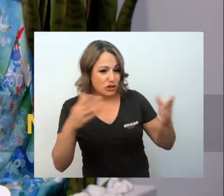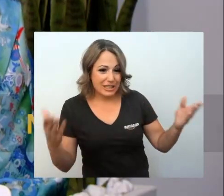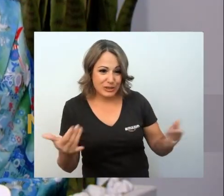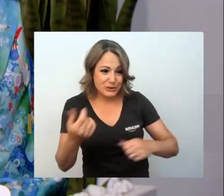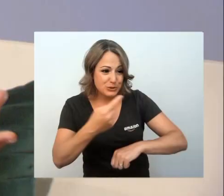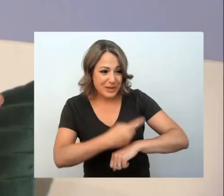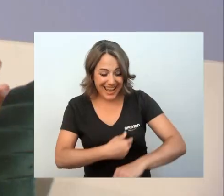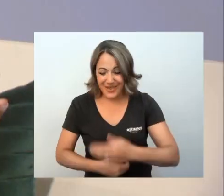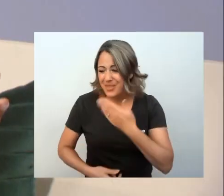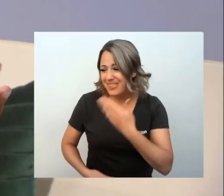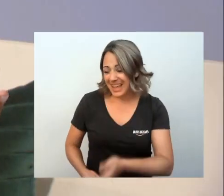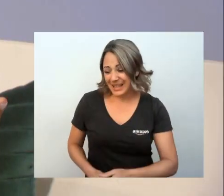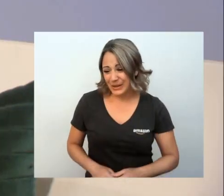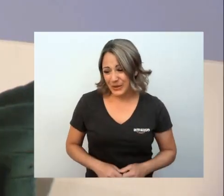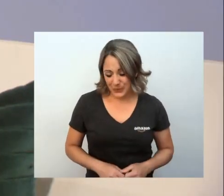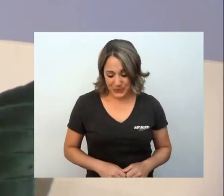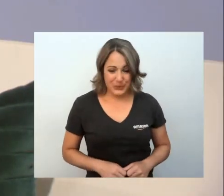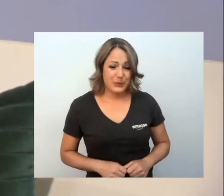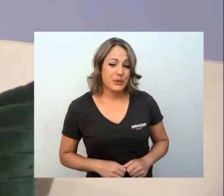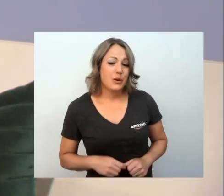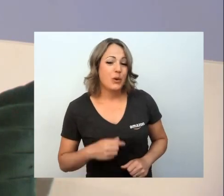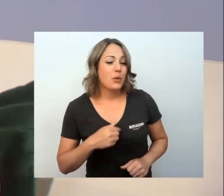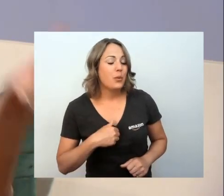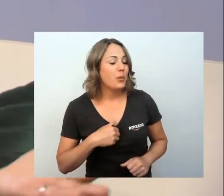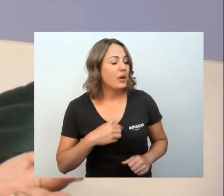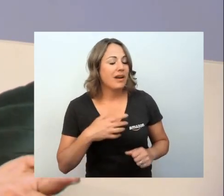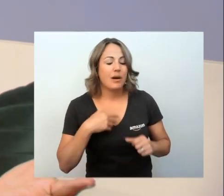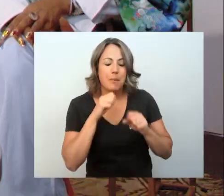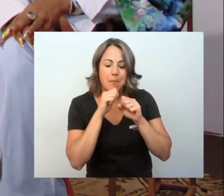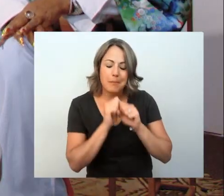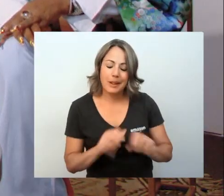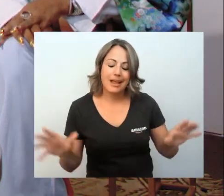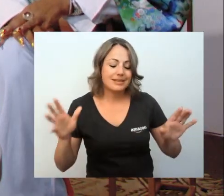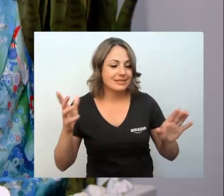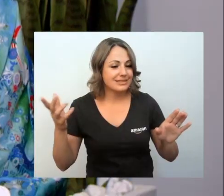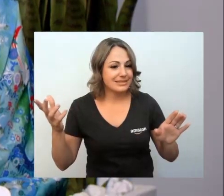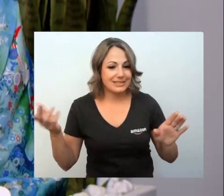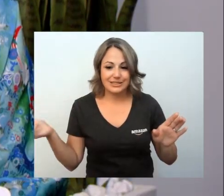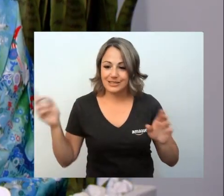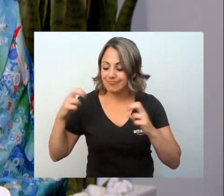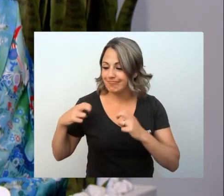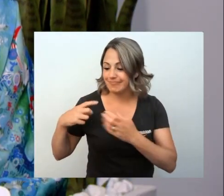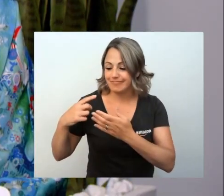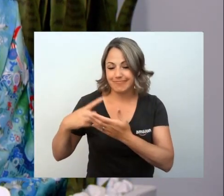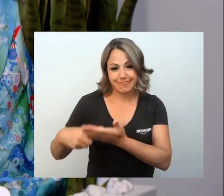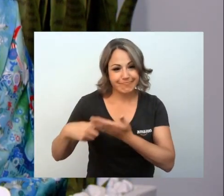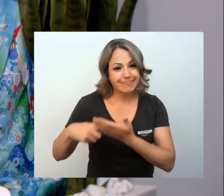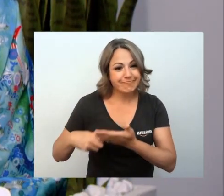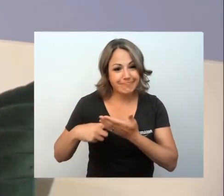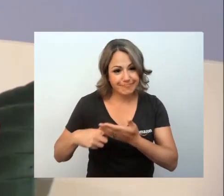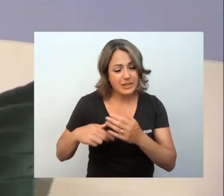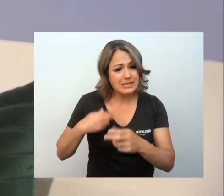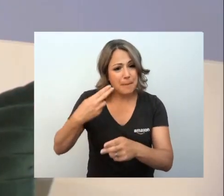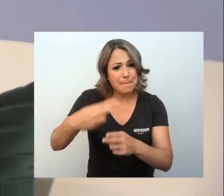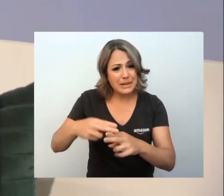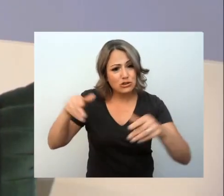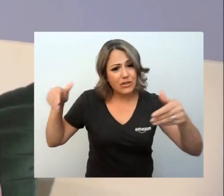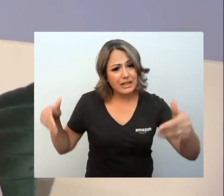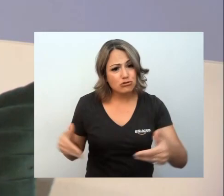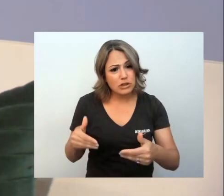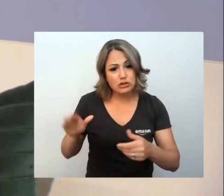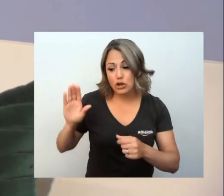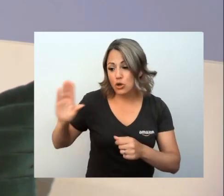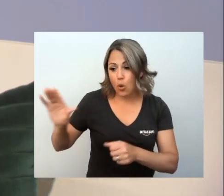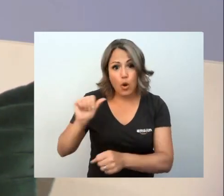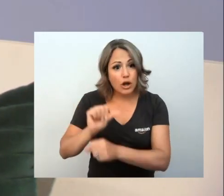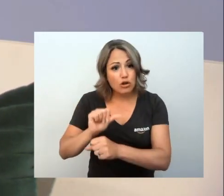you. We are just so incredibly blessed to have you on this stage with us. As I mentioned in our introduction,